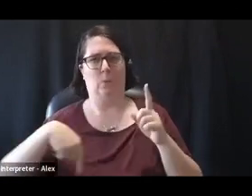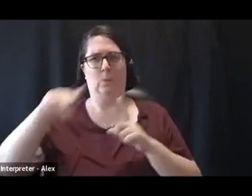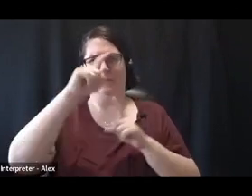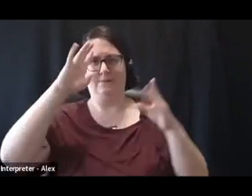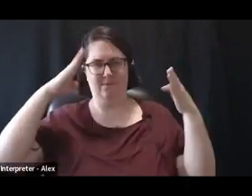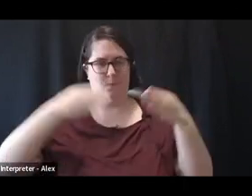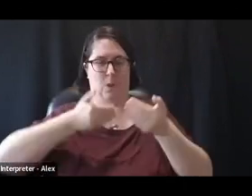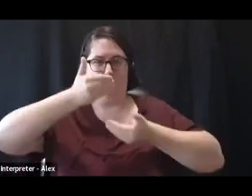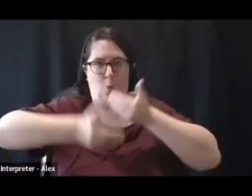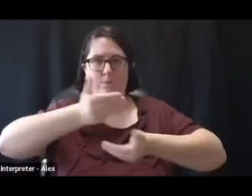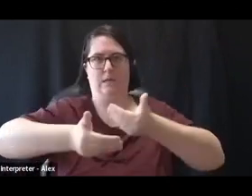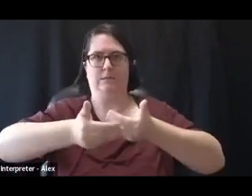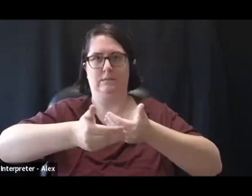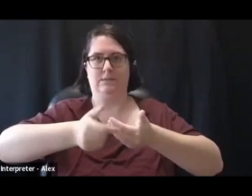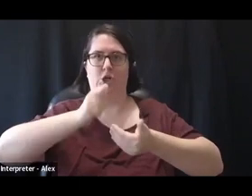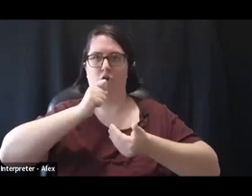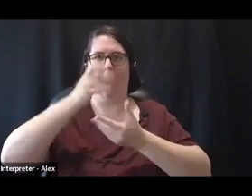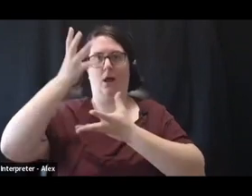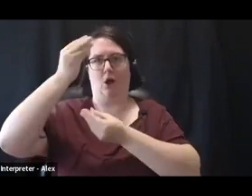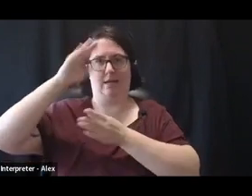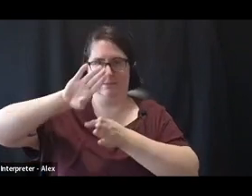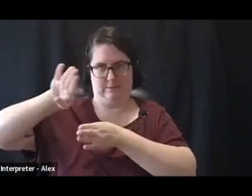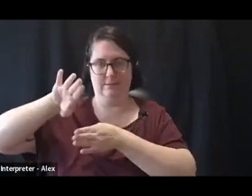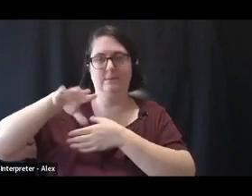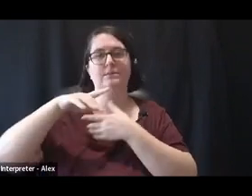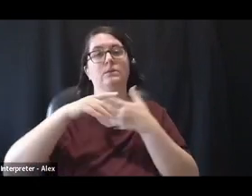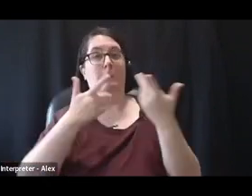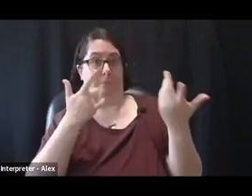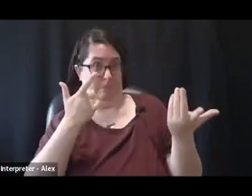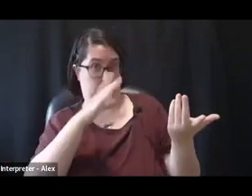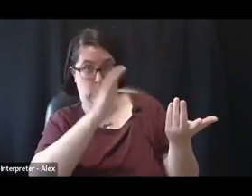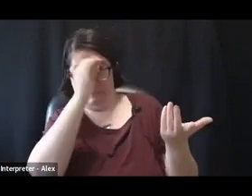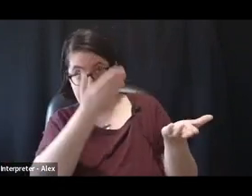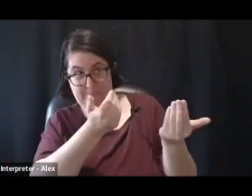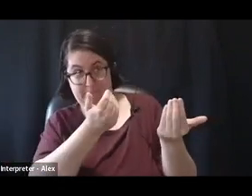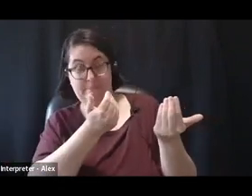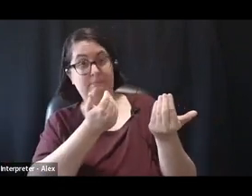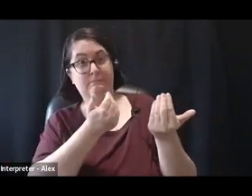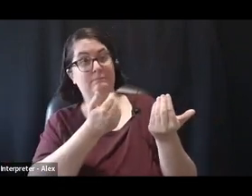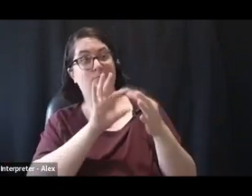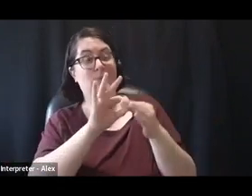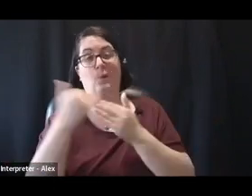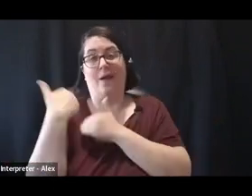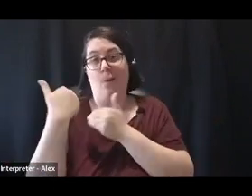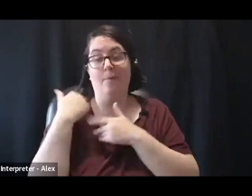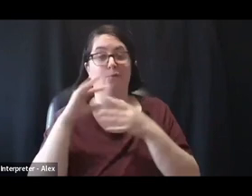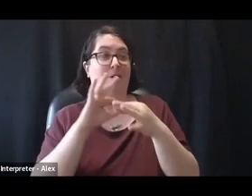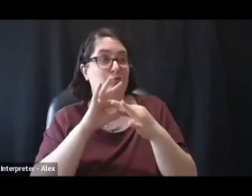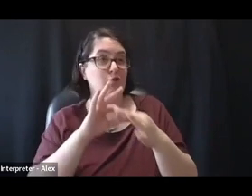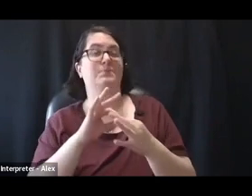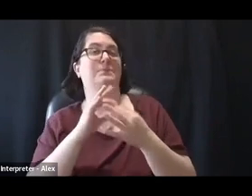on process rather than content. So I'd like to maybe hear your thoughts also about, let's say, accountability and